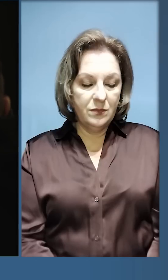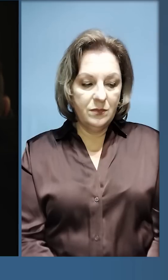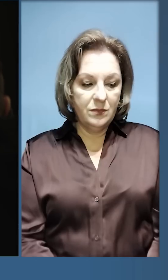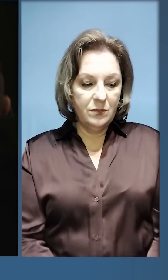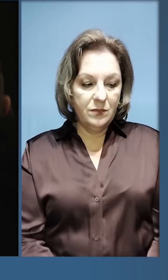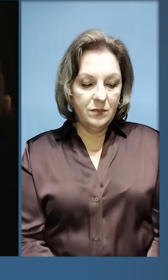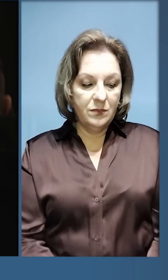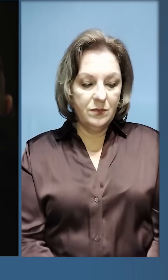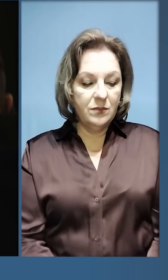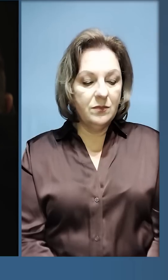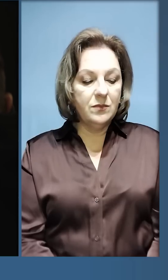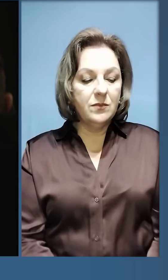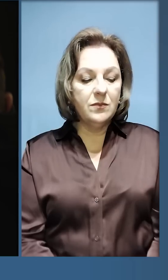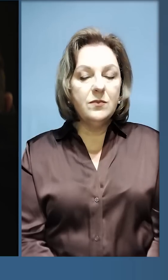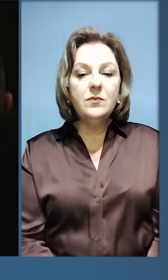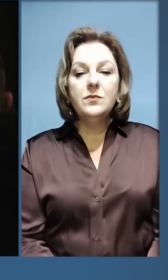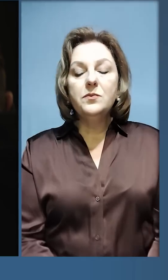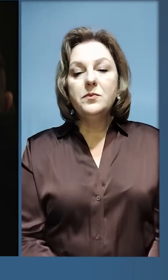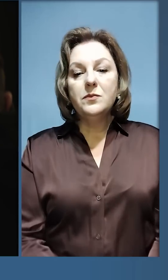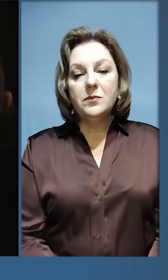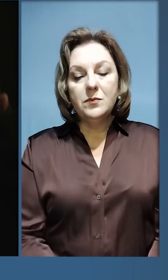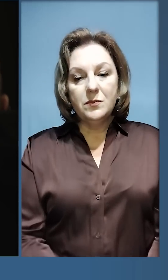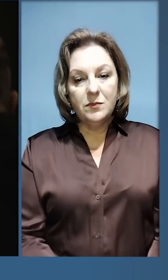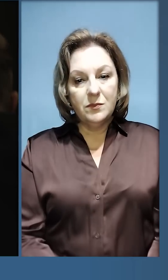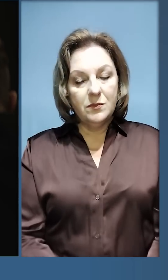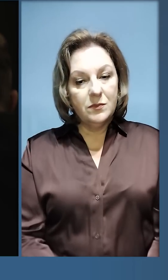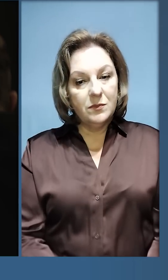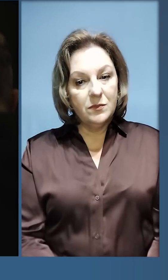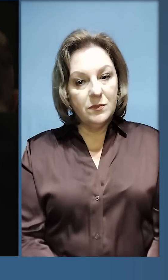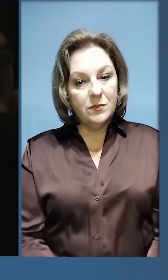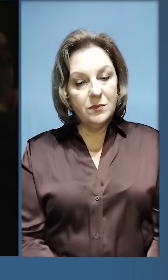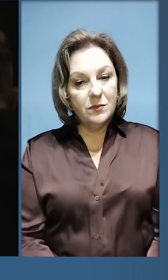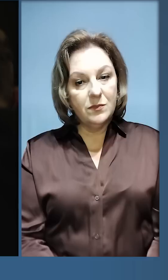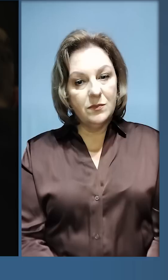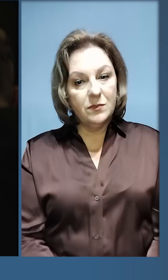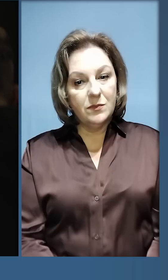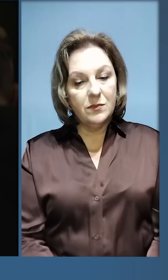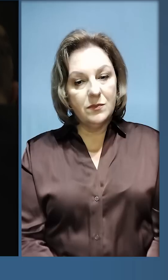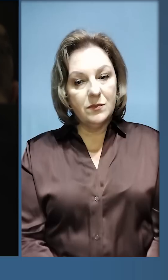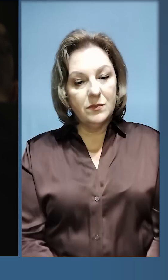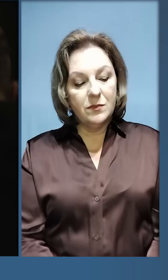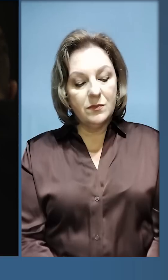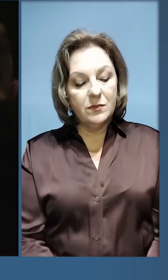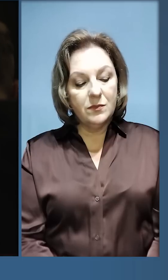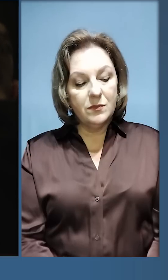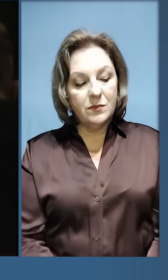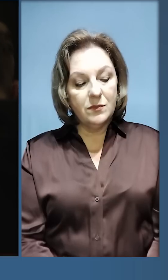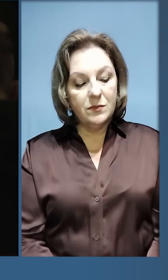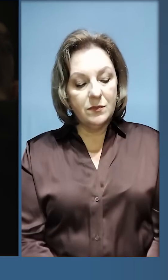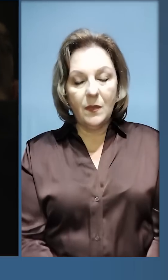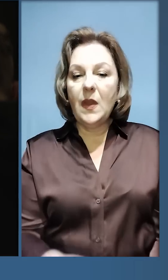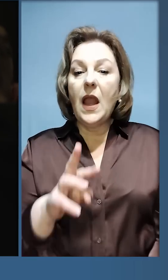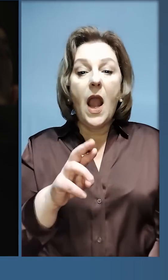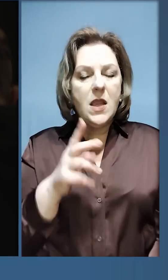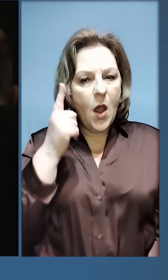when you talk to the people of your country, when you face difficult problems? Are you drawing on that ability that